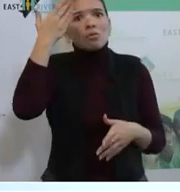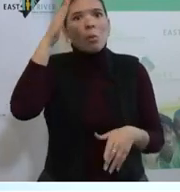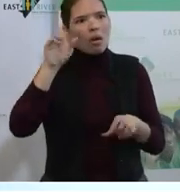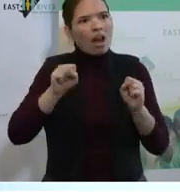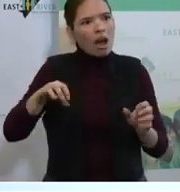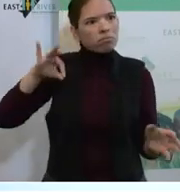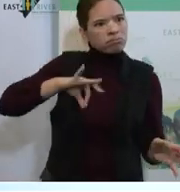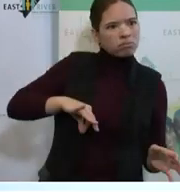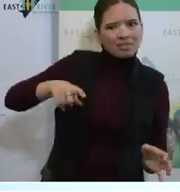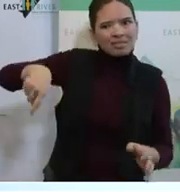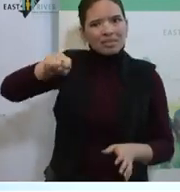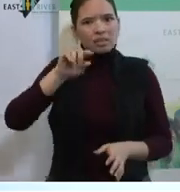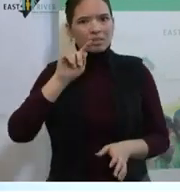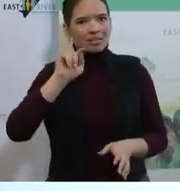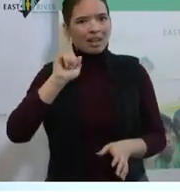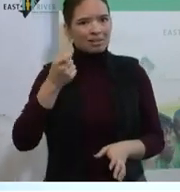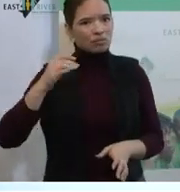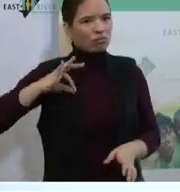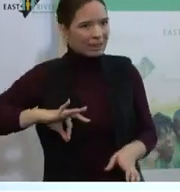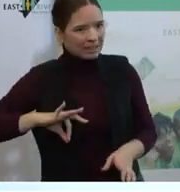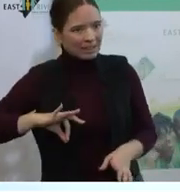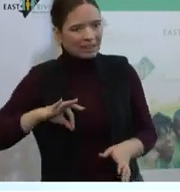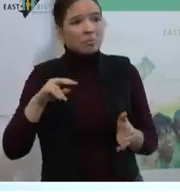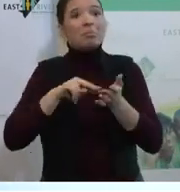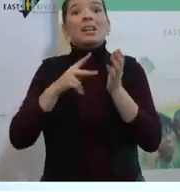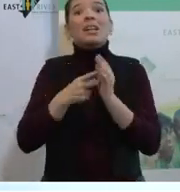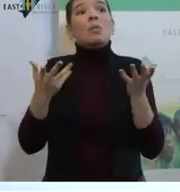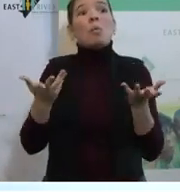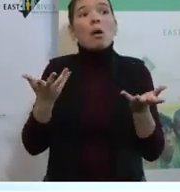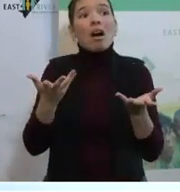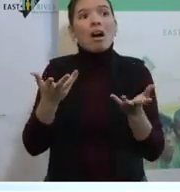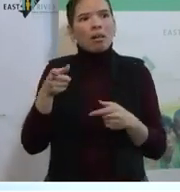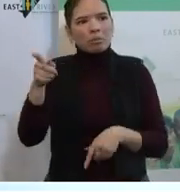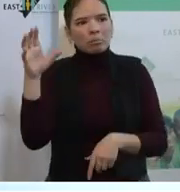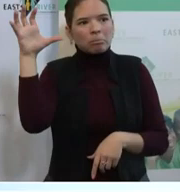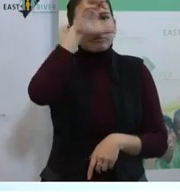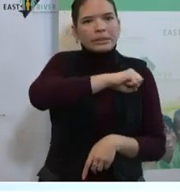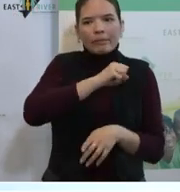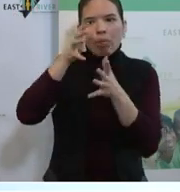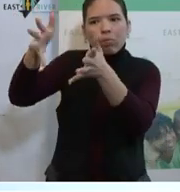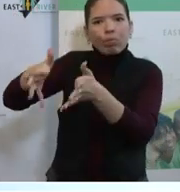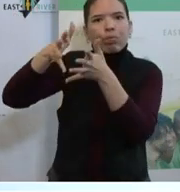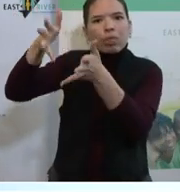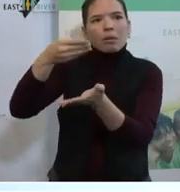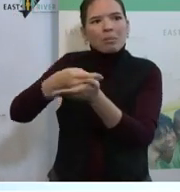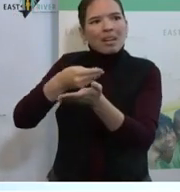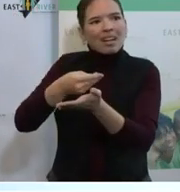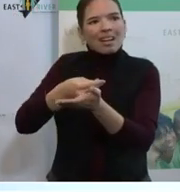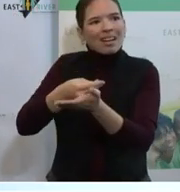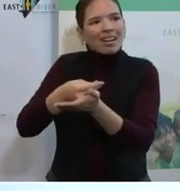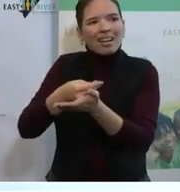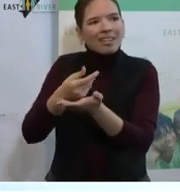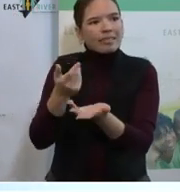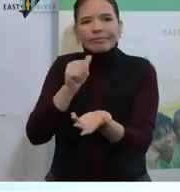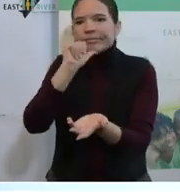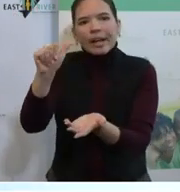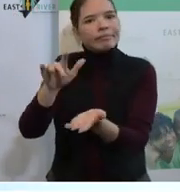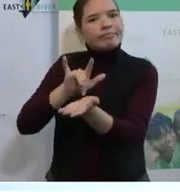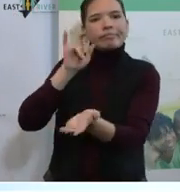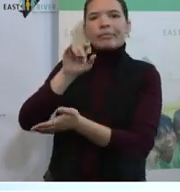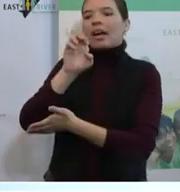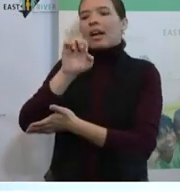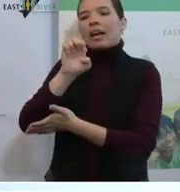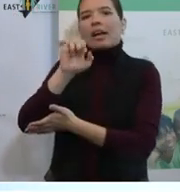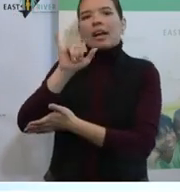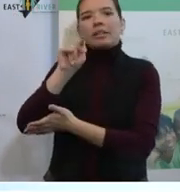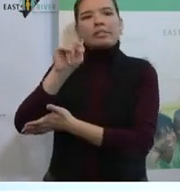that they're owed on the table because they're not then applying for the earned income tax credit. This is money